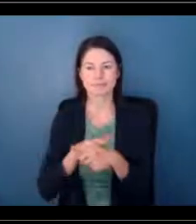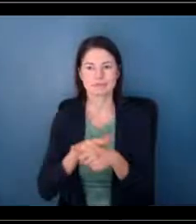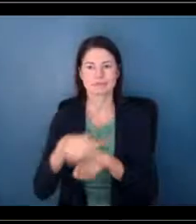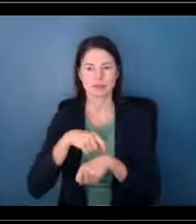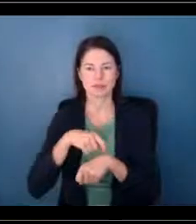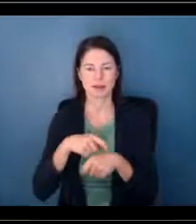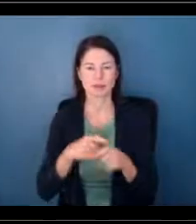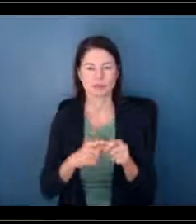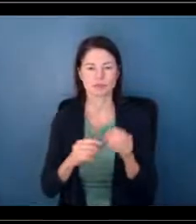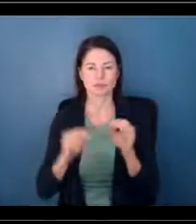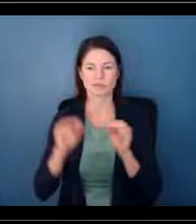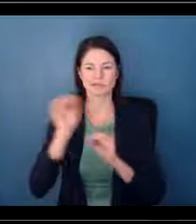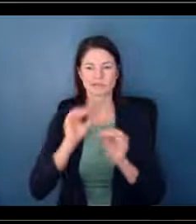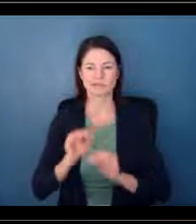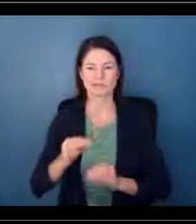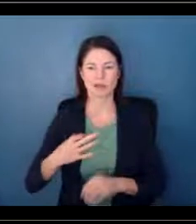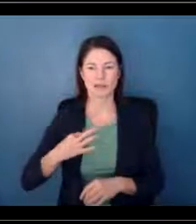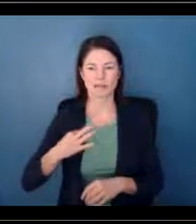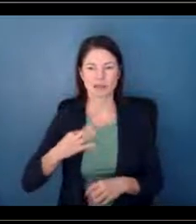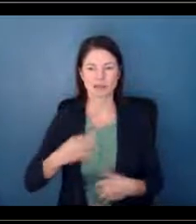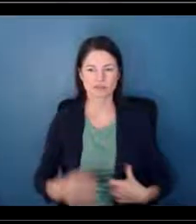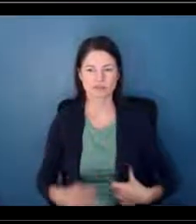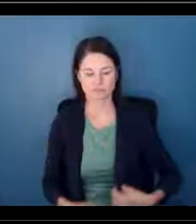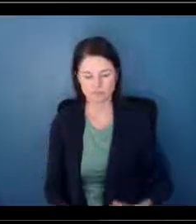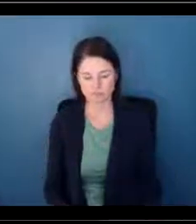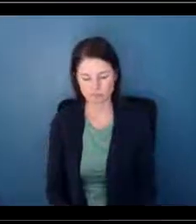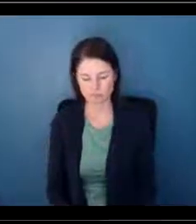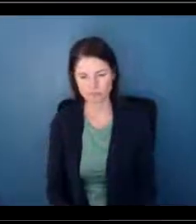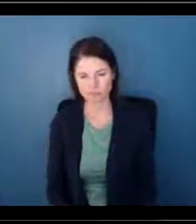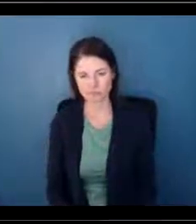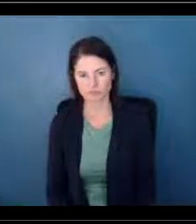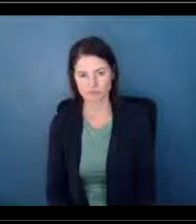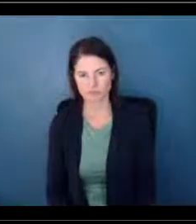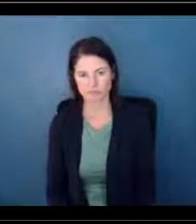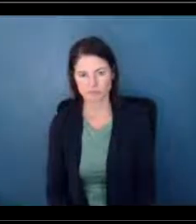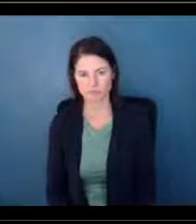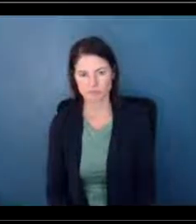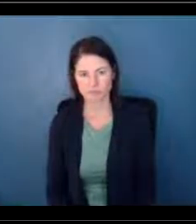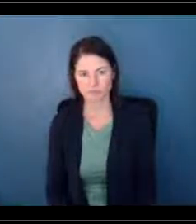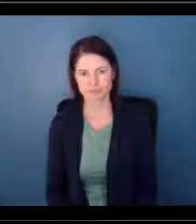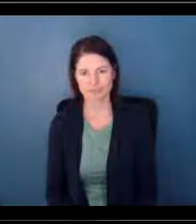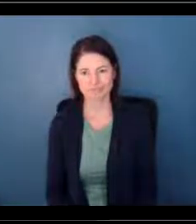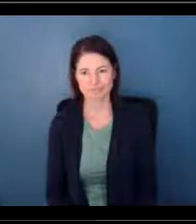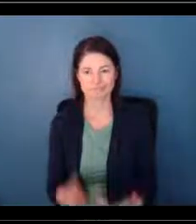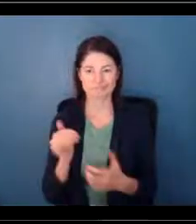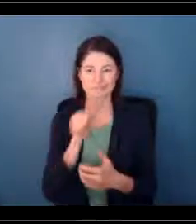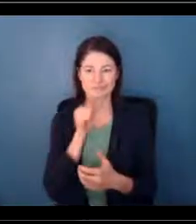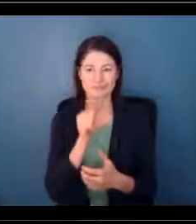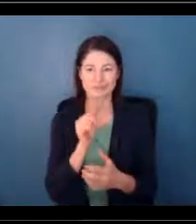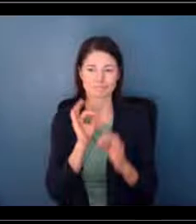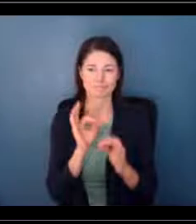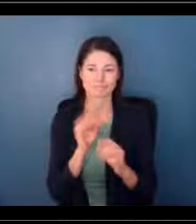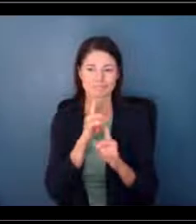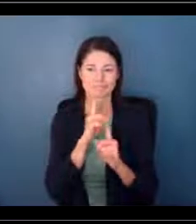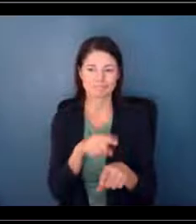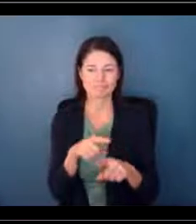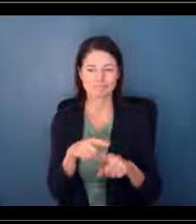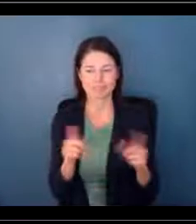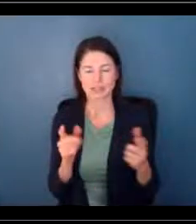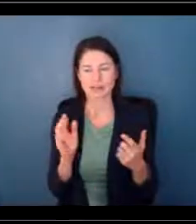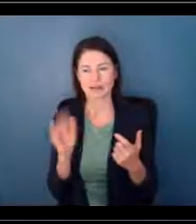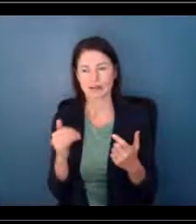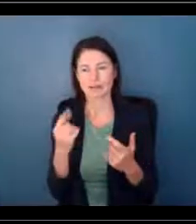the applications. And so probably not the best answer, Tanisha, but you know, I think this will definitely be something that